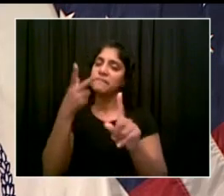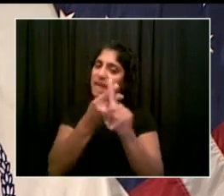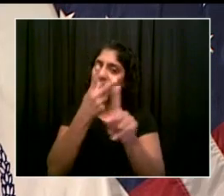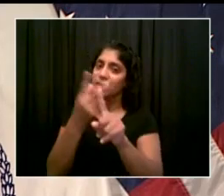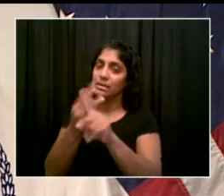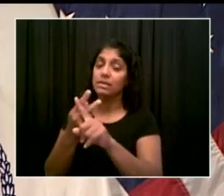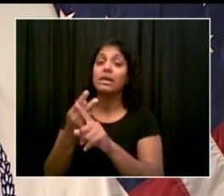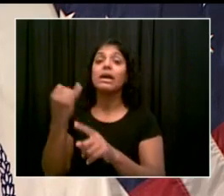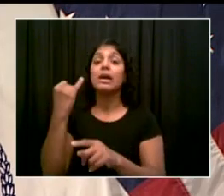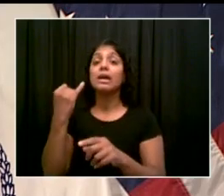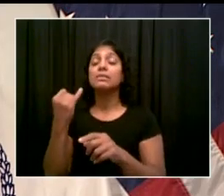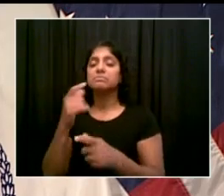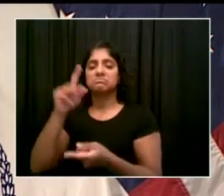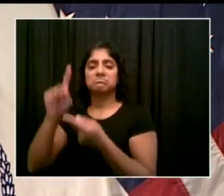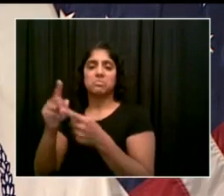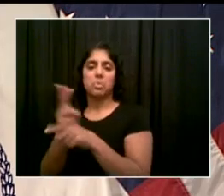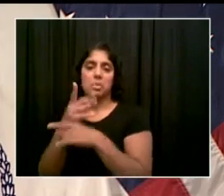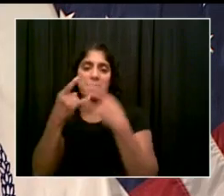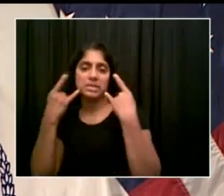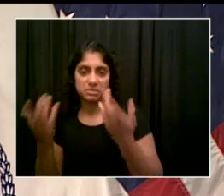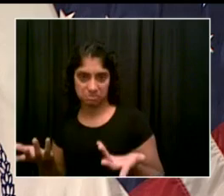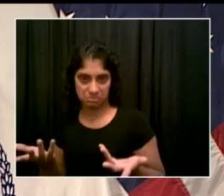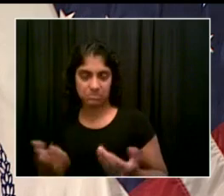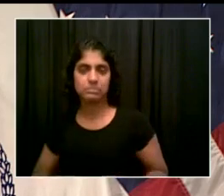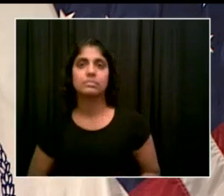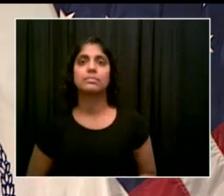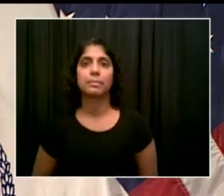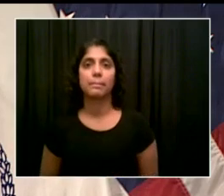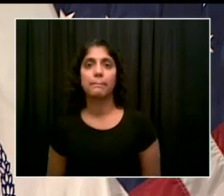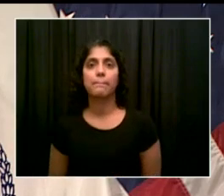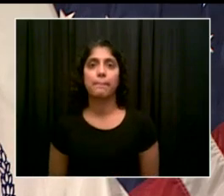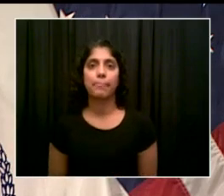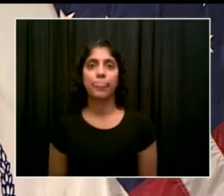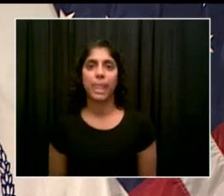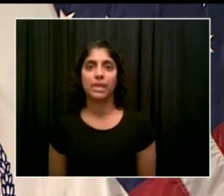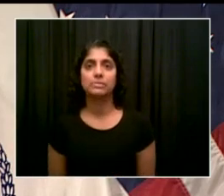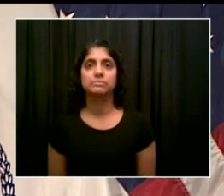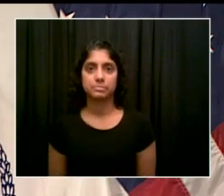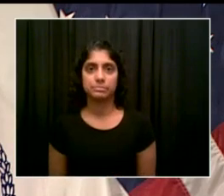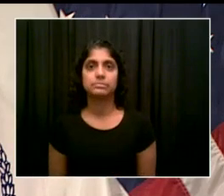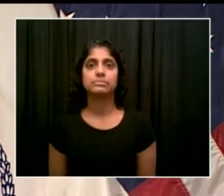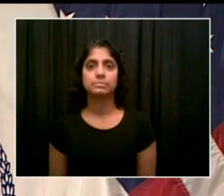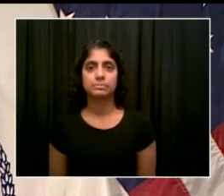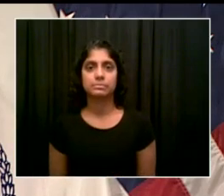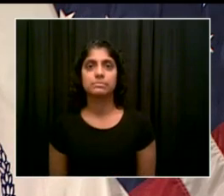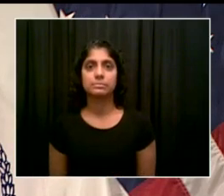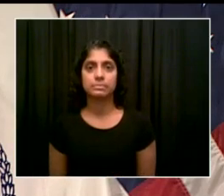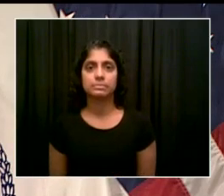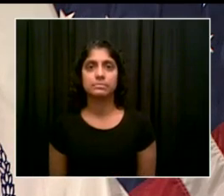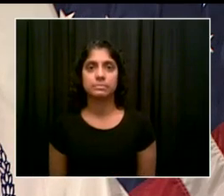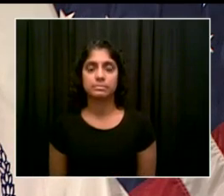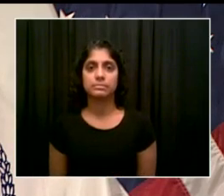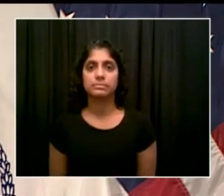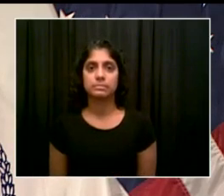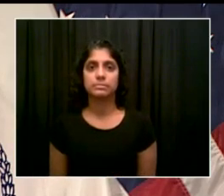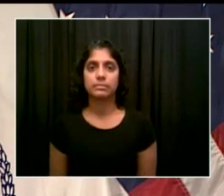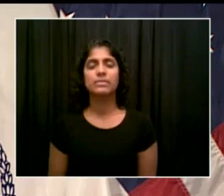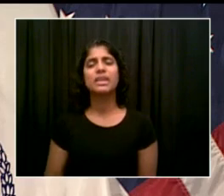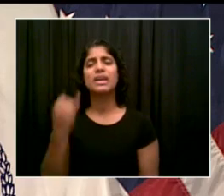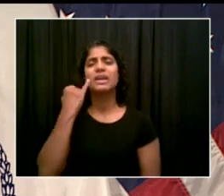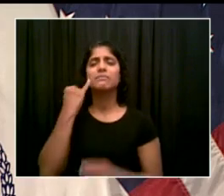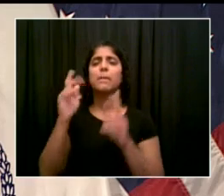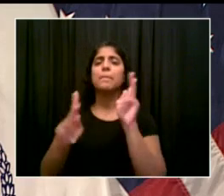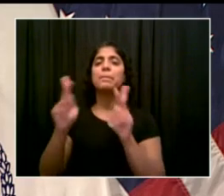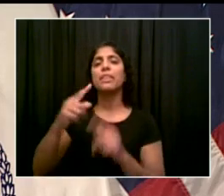danger of spreading the disease to other people. And two, we've told people, go get vaccinated, and one of the rewards is that you can have